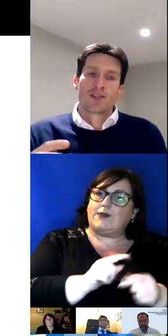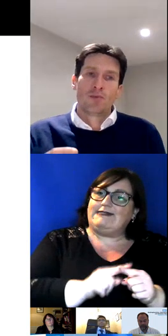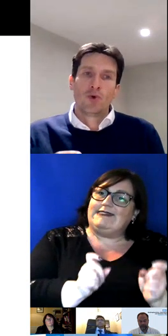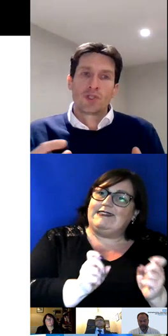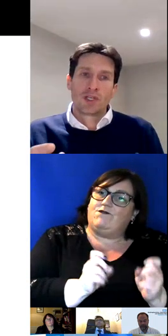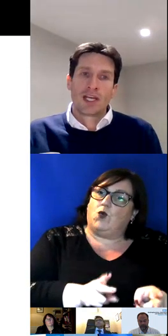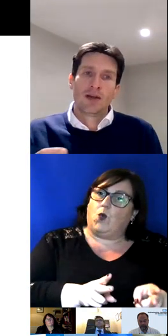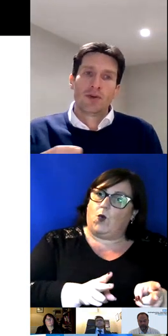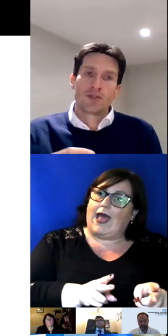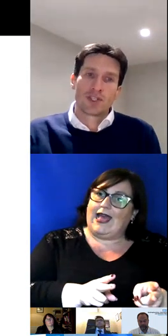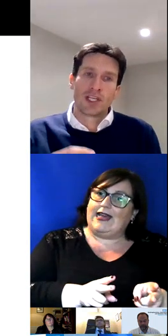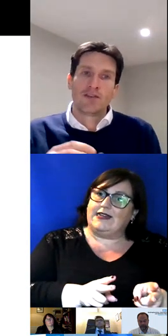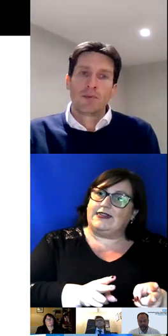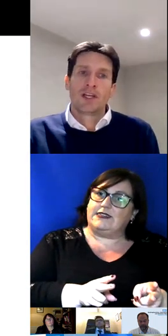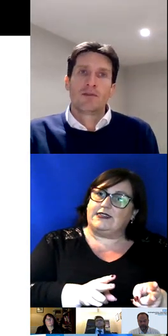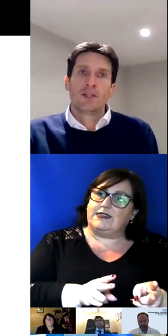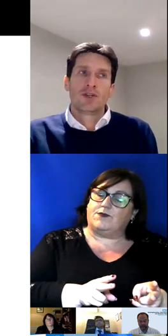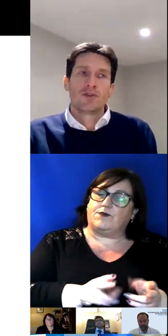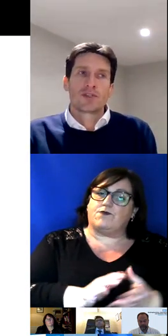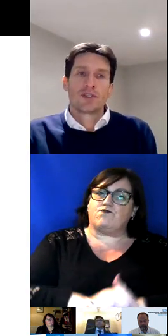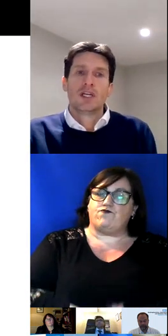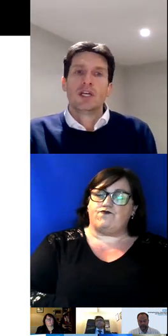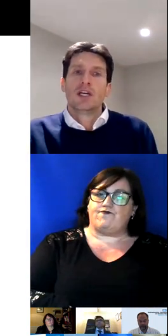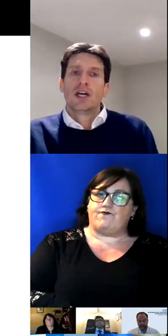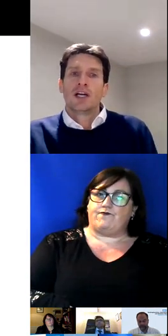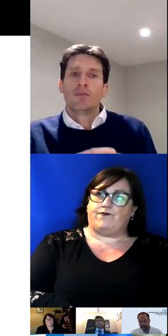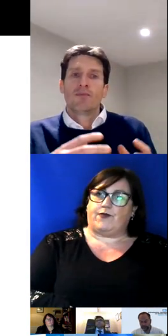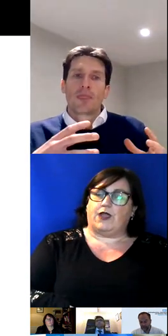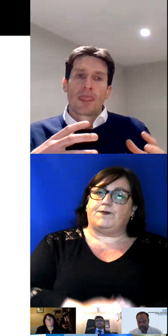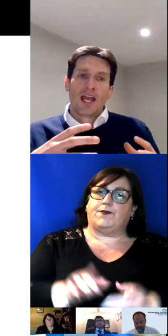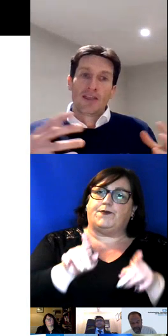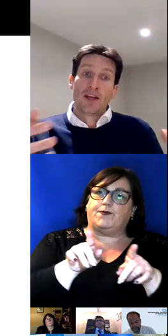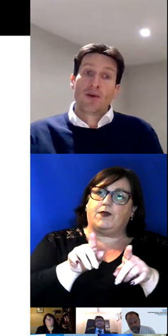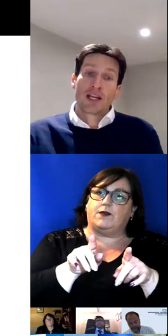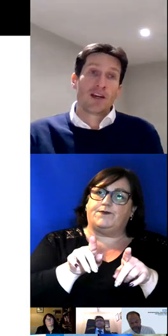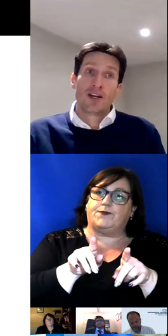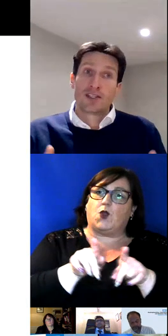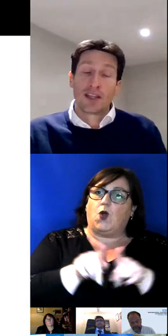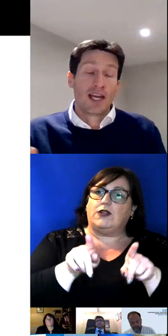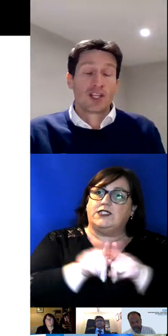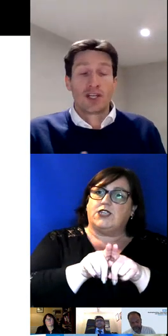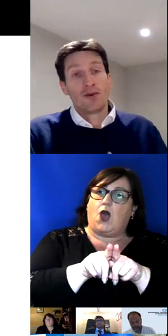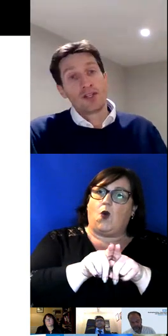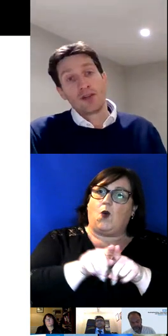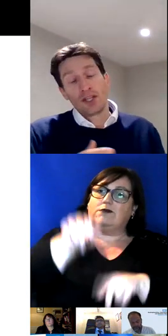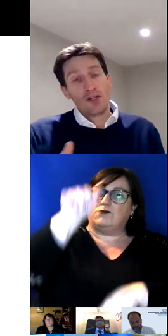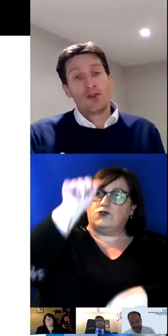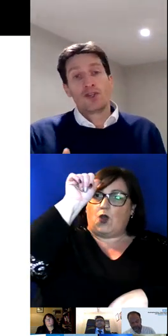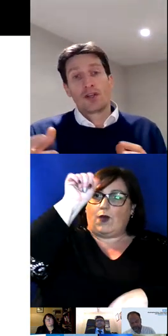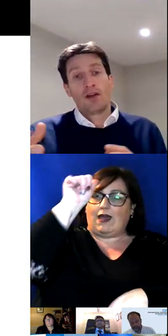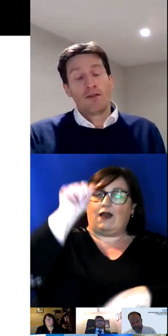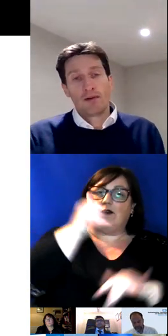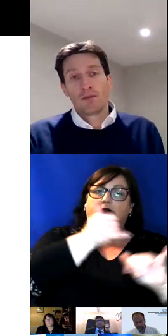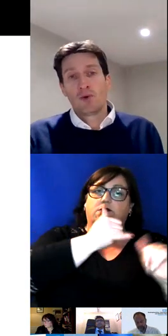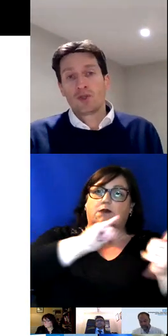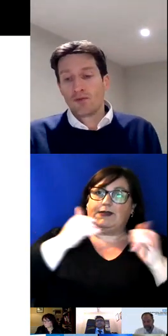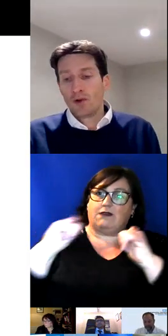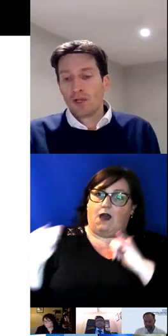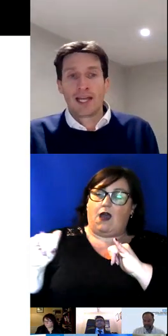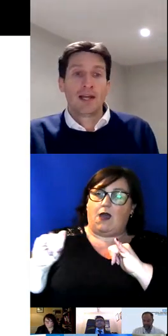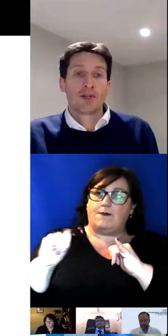that that support and care is received by individuals. And then recognizing that actually there is a huge and